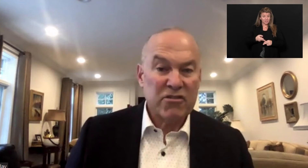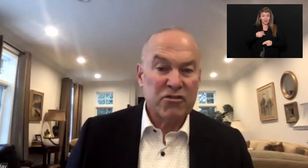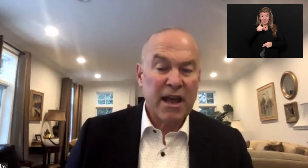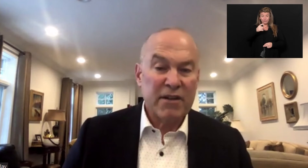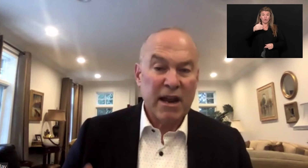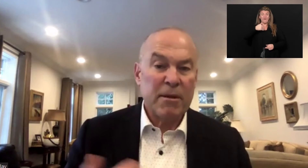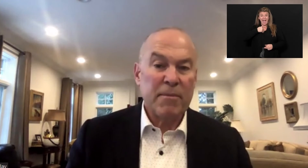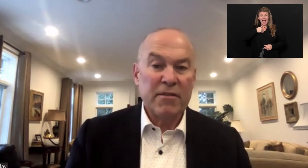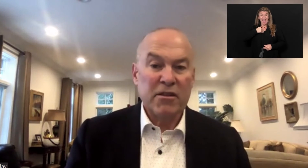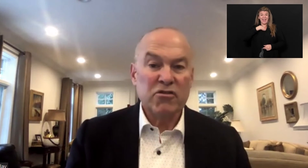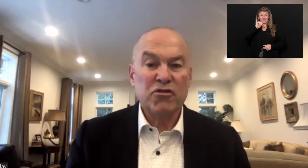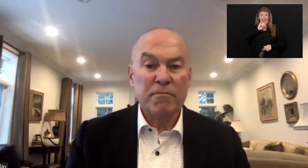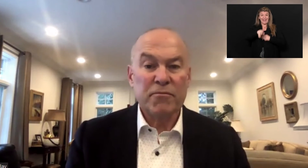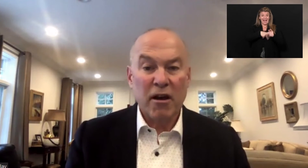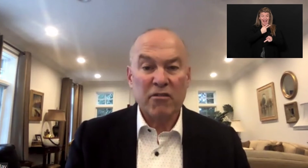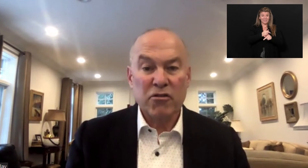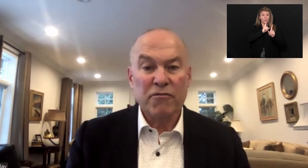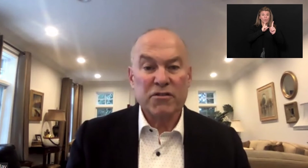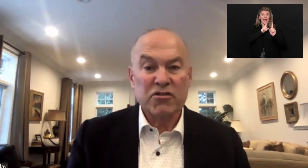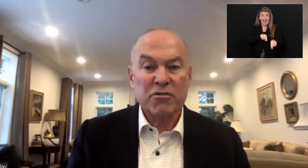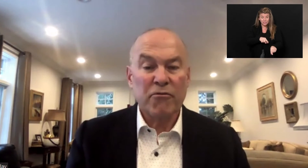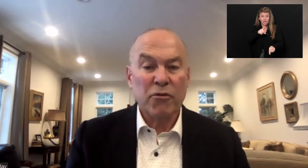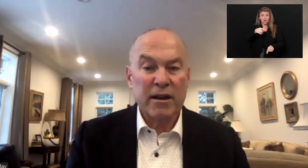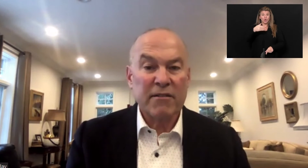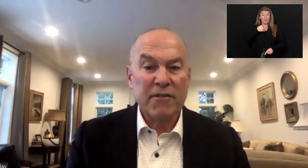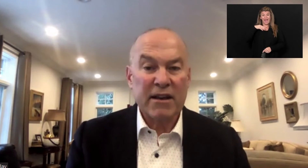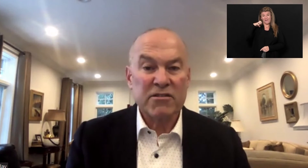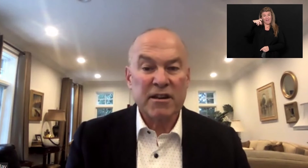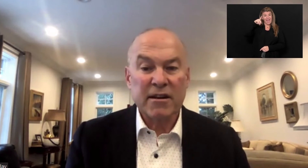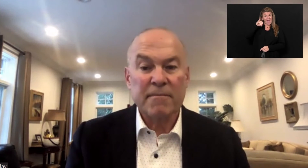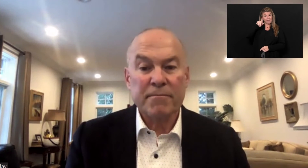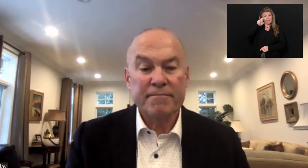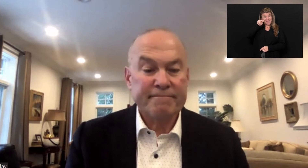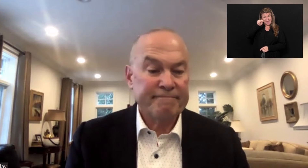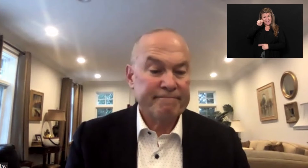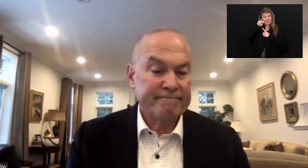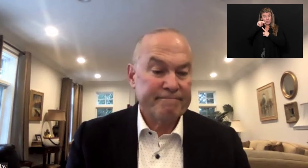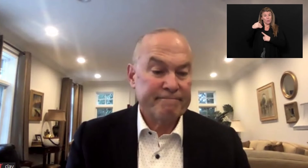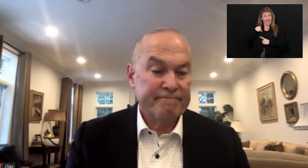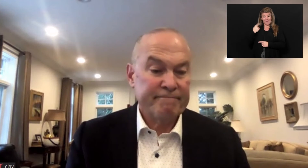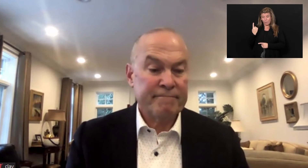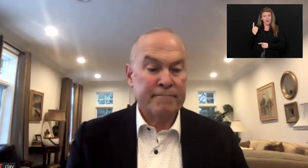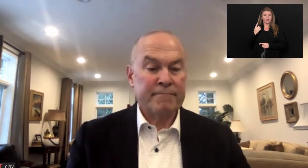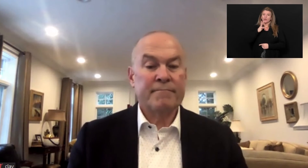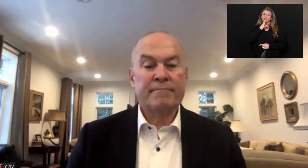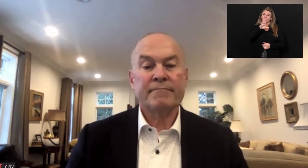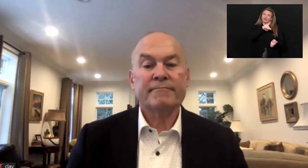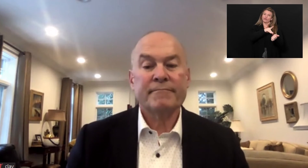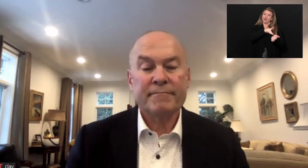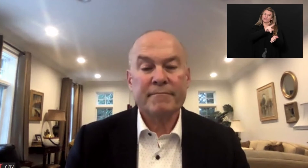that reaction, you have an EpiPen, then you should talk to your physician before getting vaccinated.